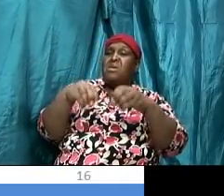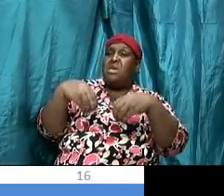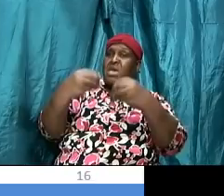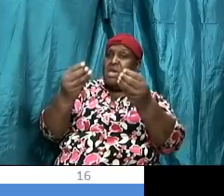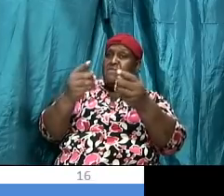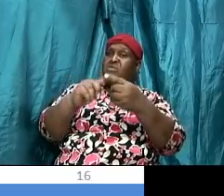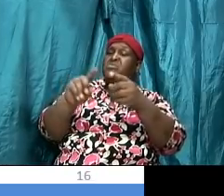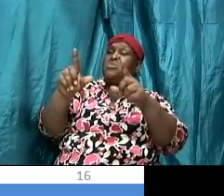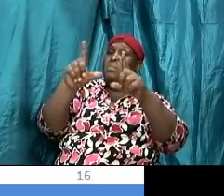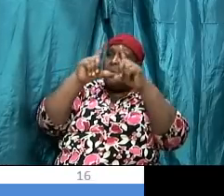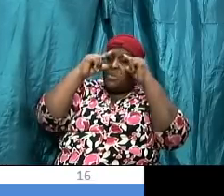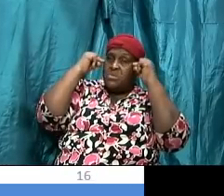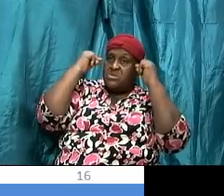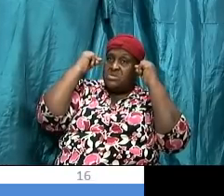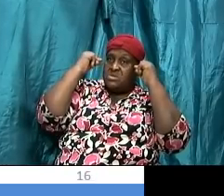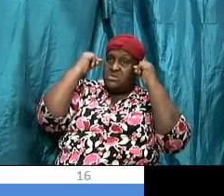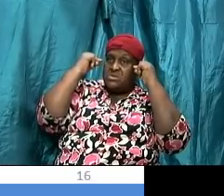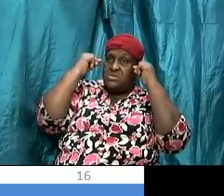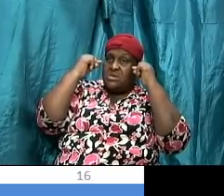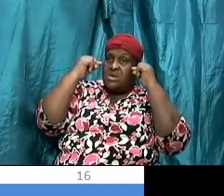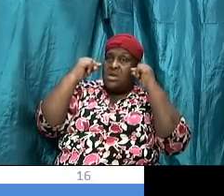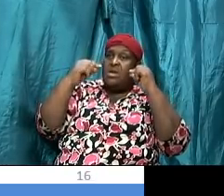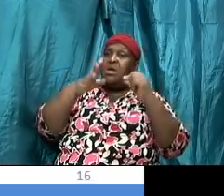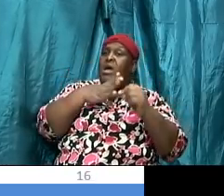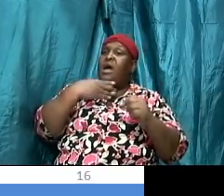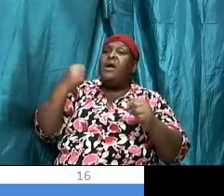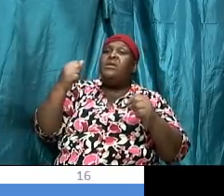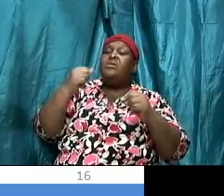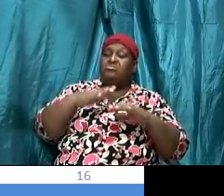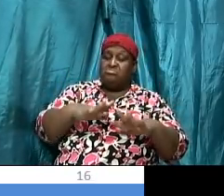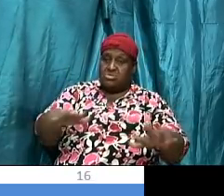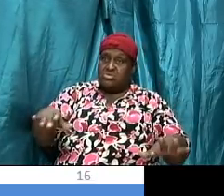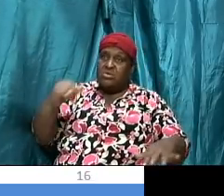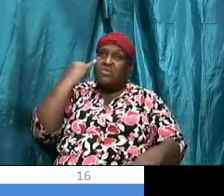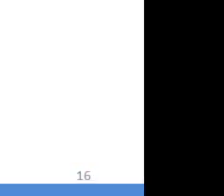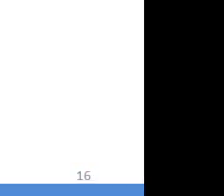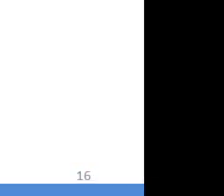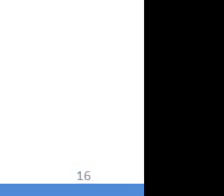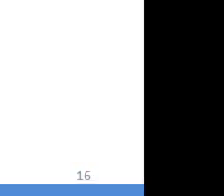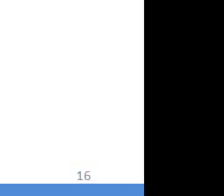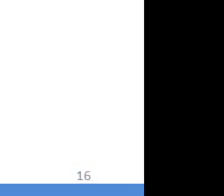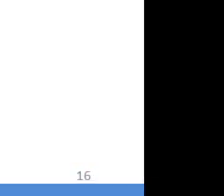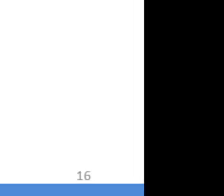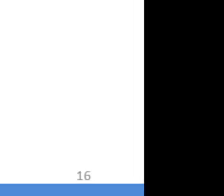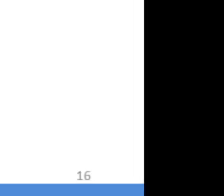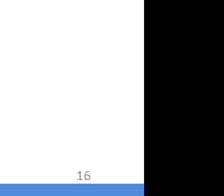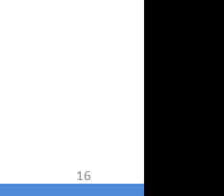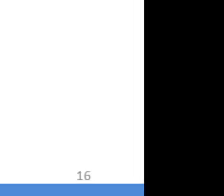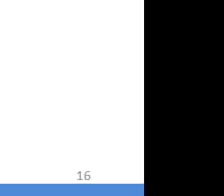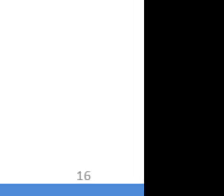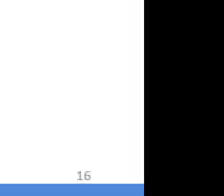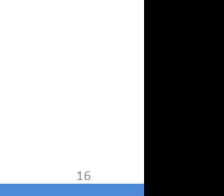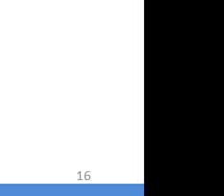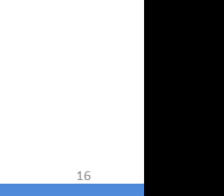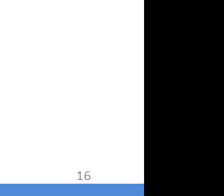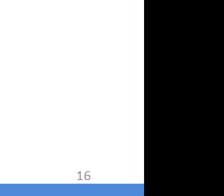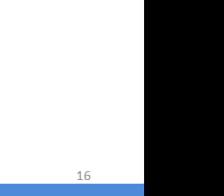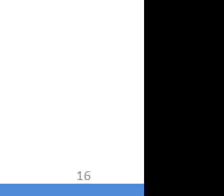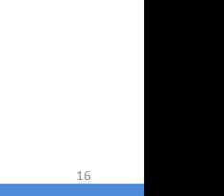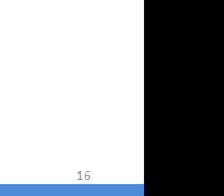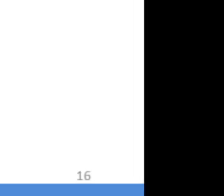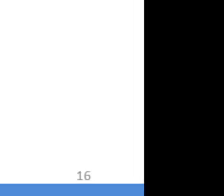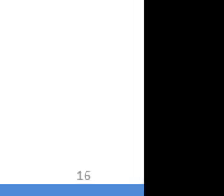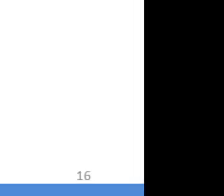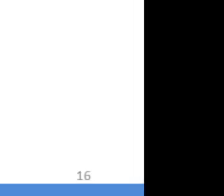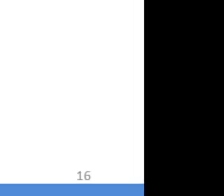to Moses and the children of Israel 430 years after Abraham, and the Sabbath